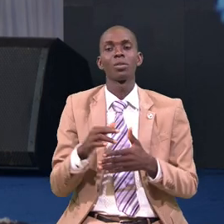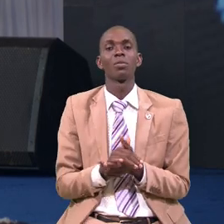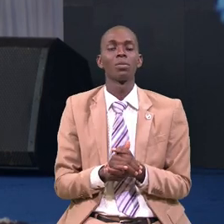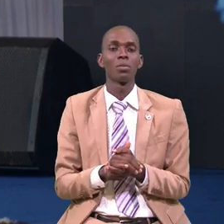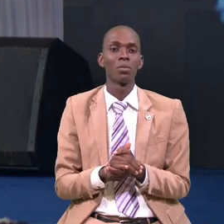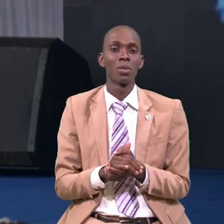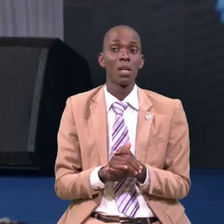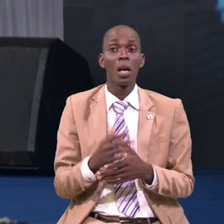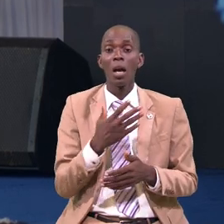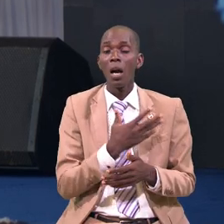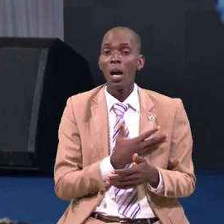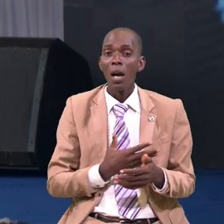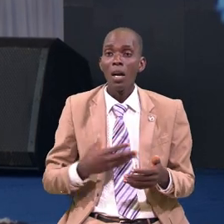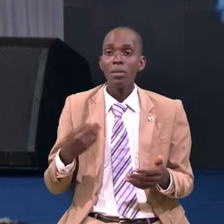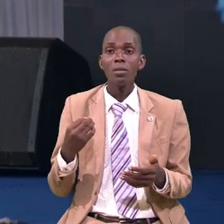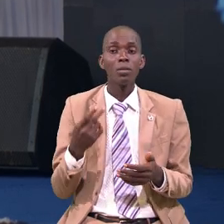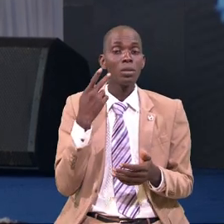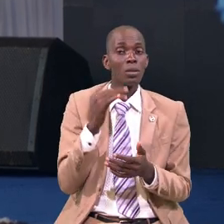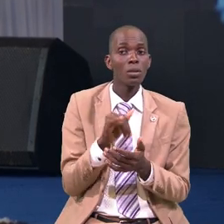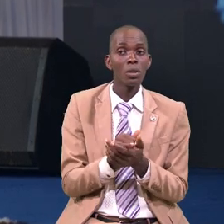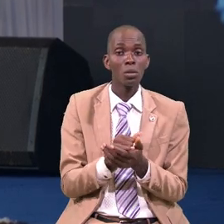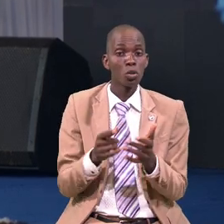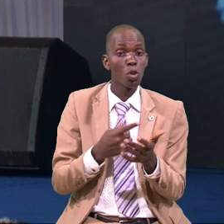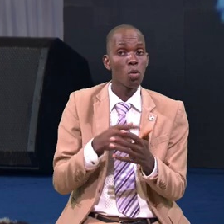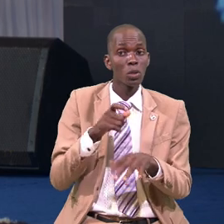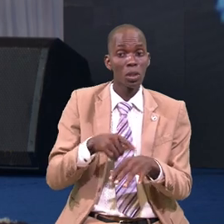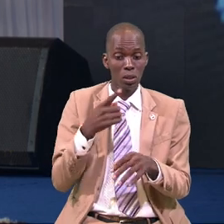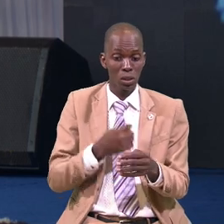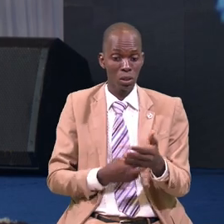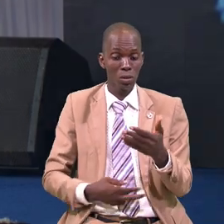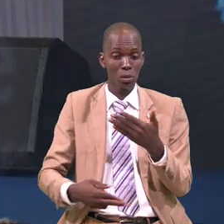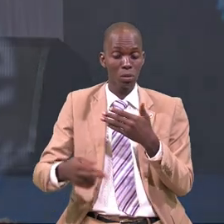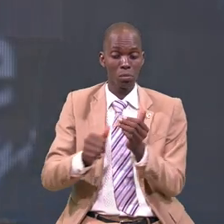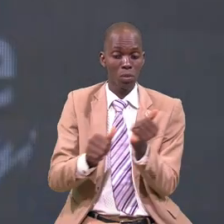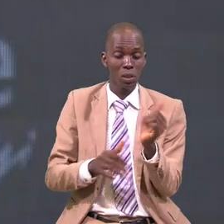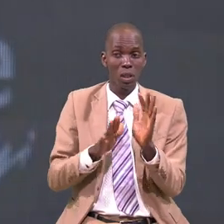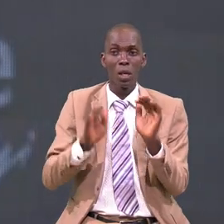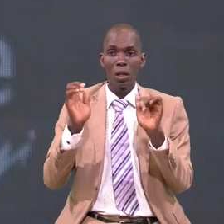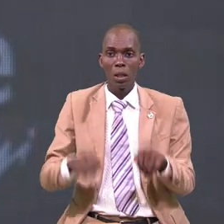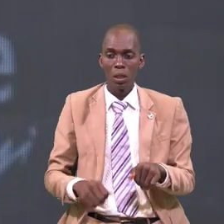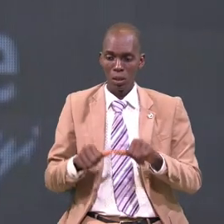And sometimes a backslider can remain in a high position.